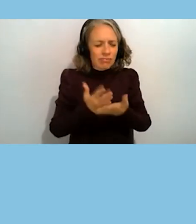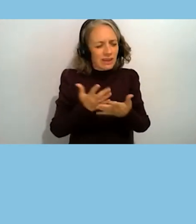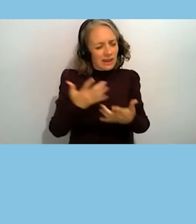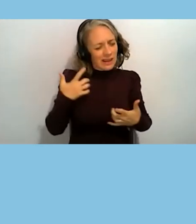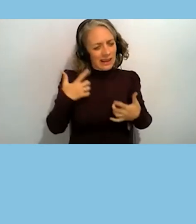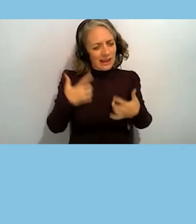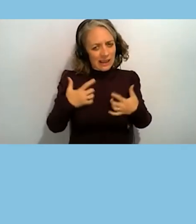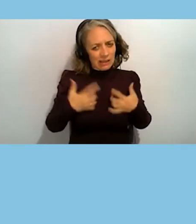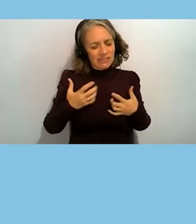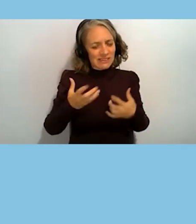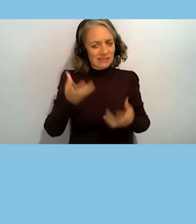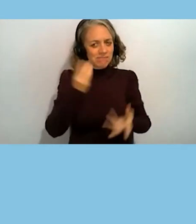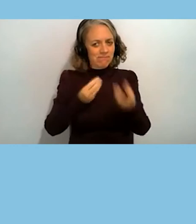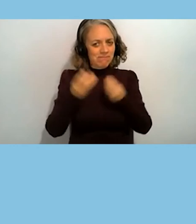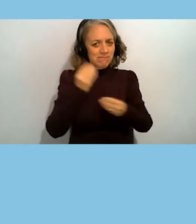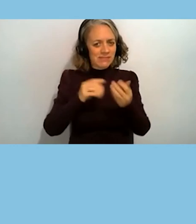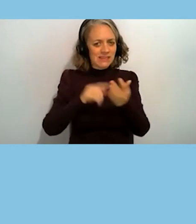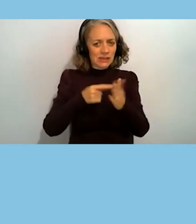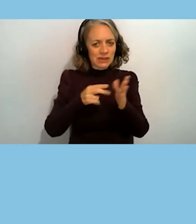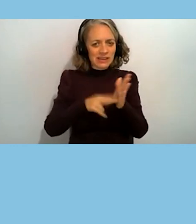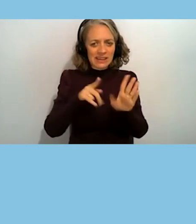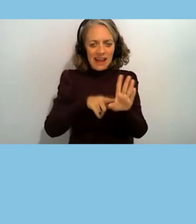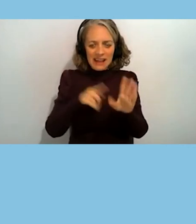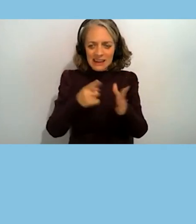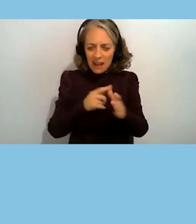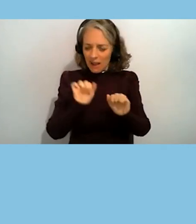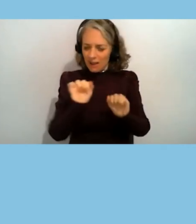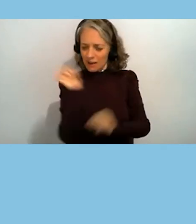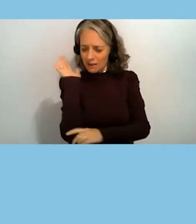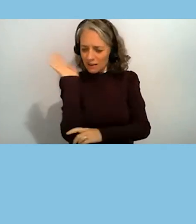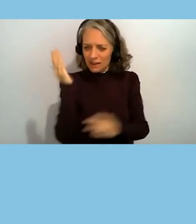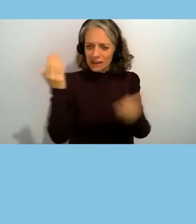to Tanya's discussion that I talked tonight. It's like,